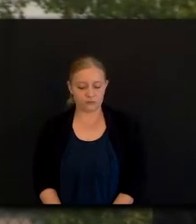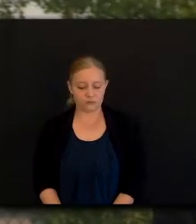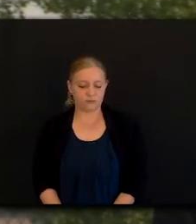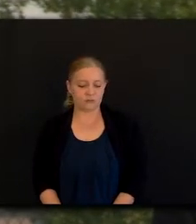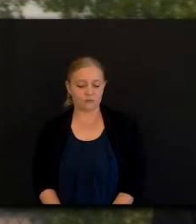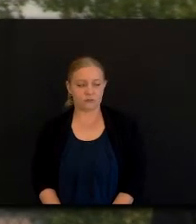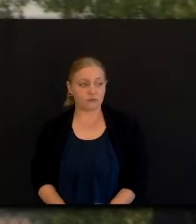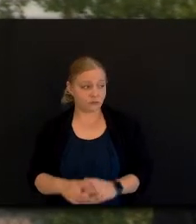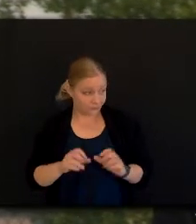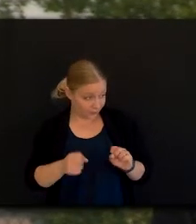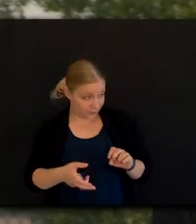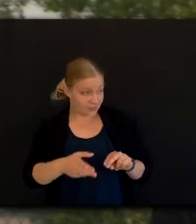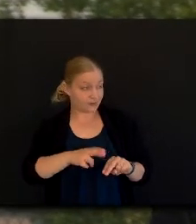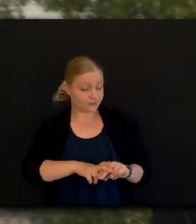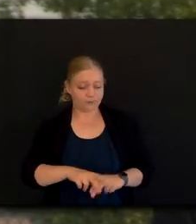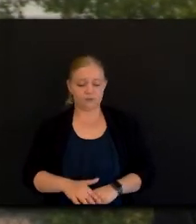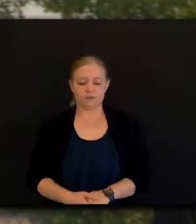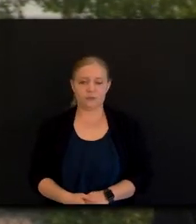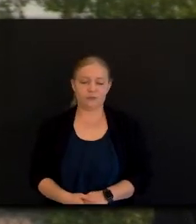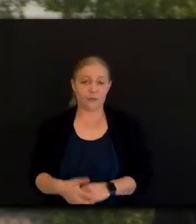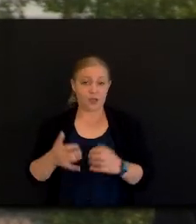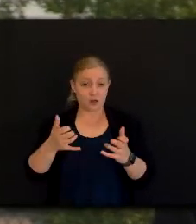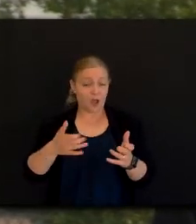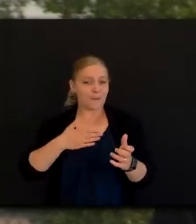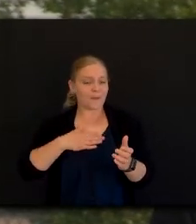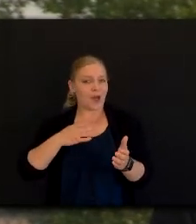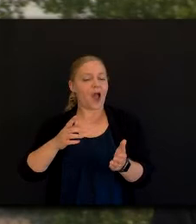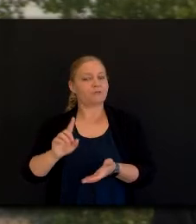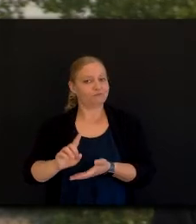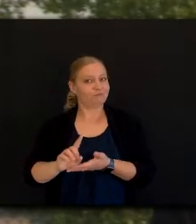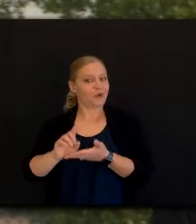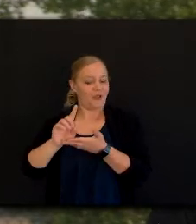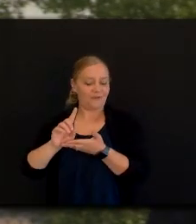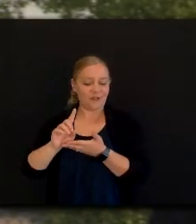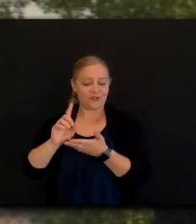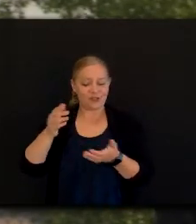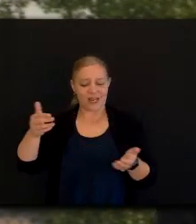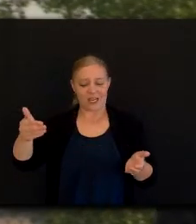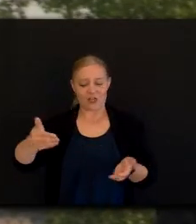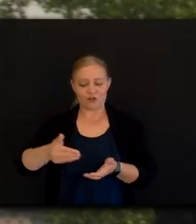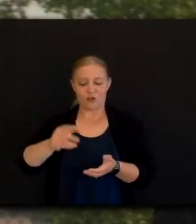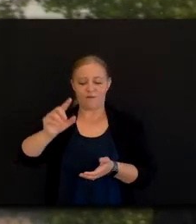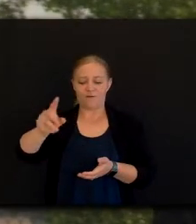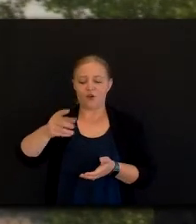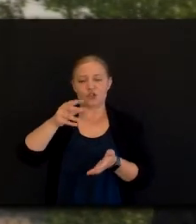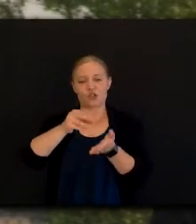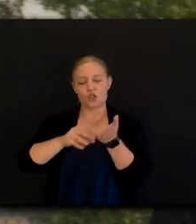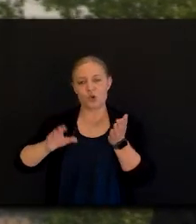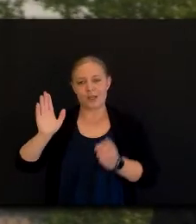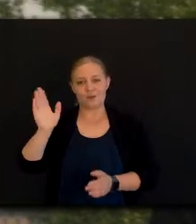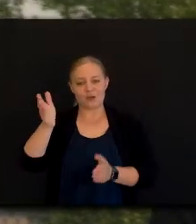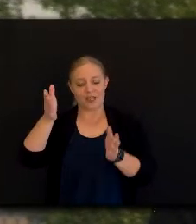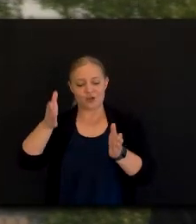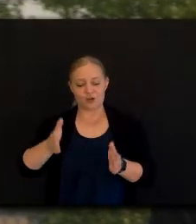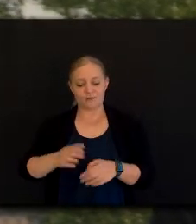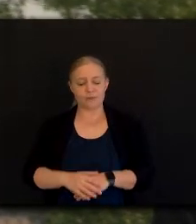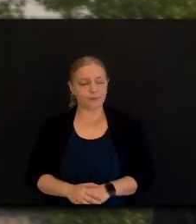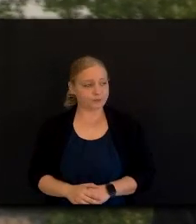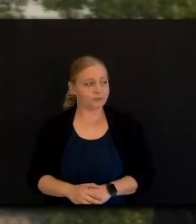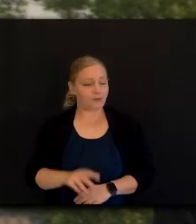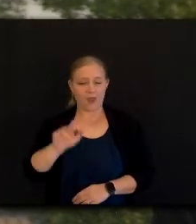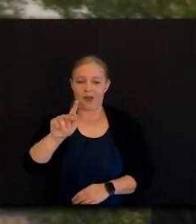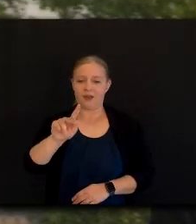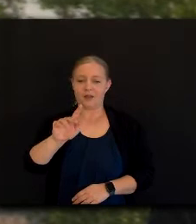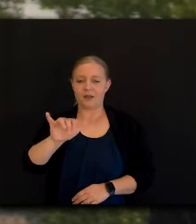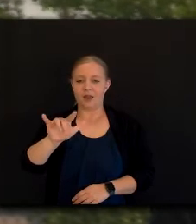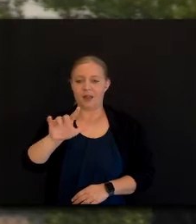You can have a seat. Now it is my distinct privilege to introduce our first student speaker, Kylie